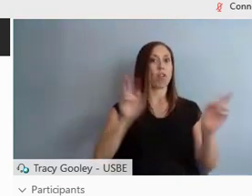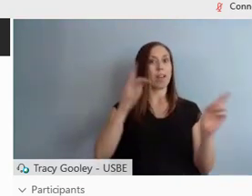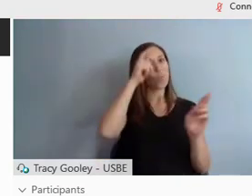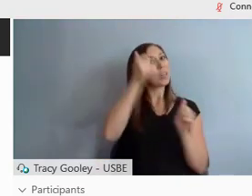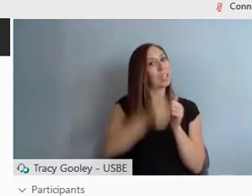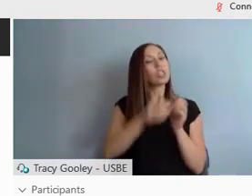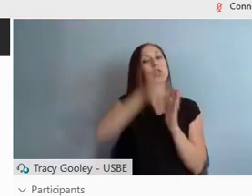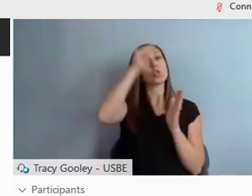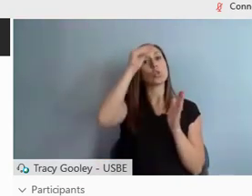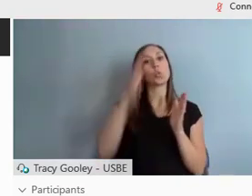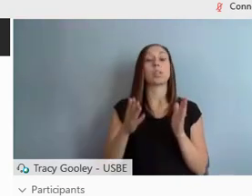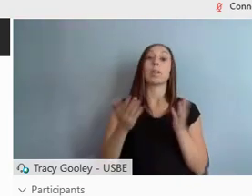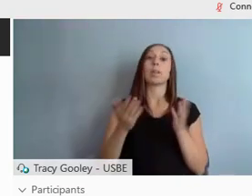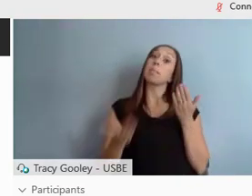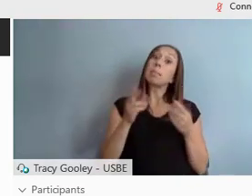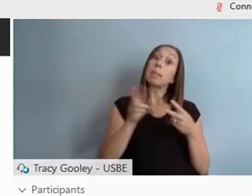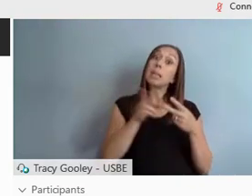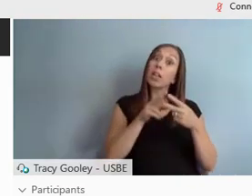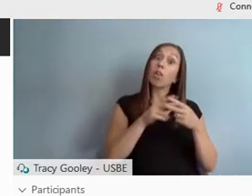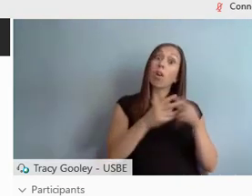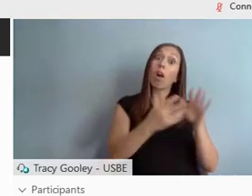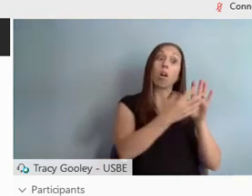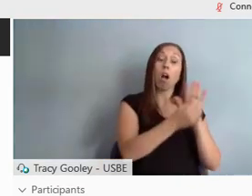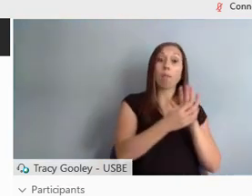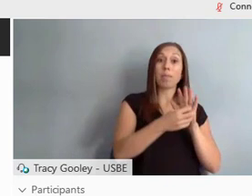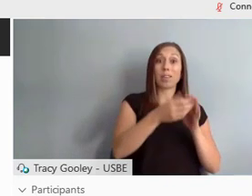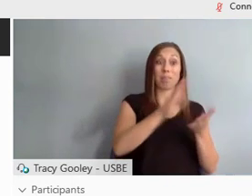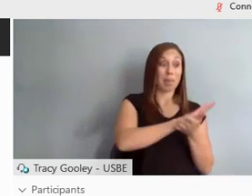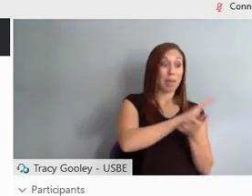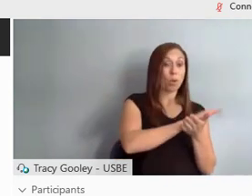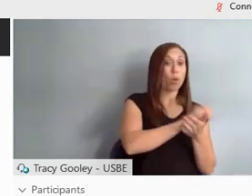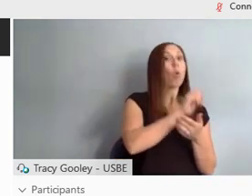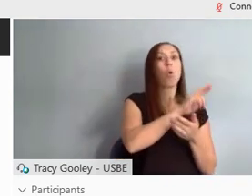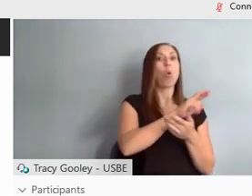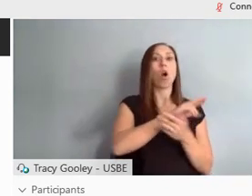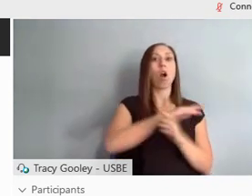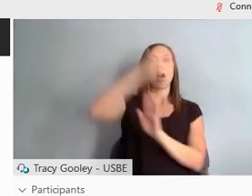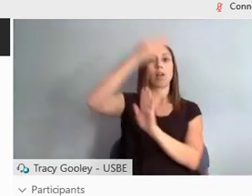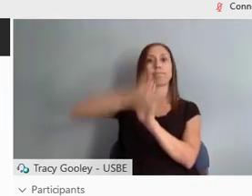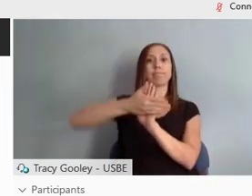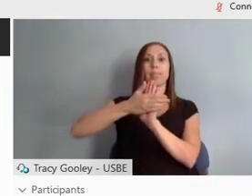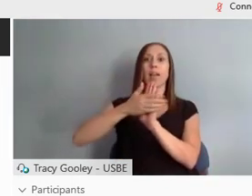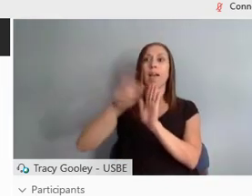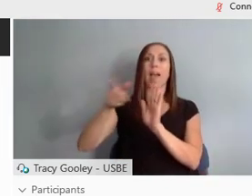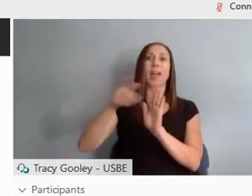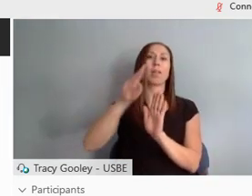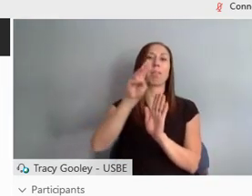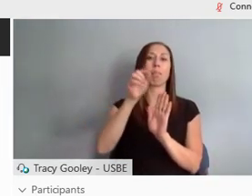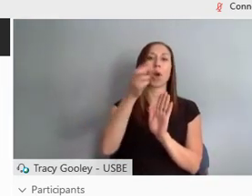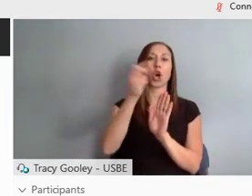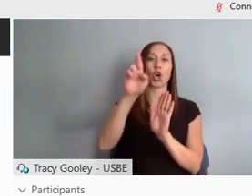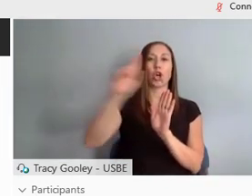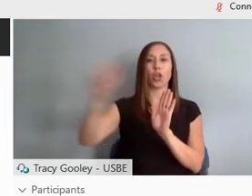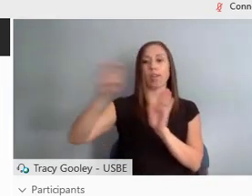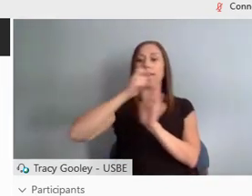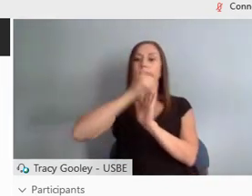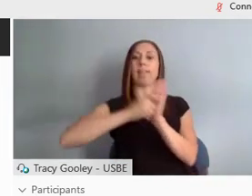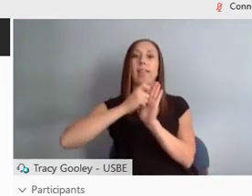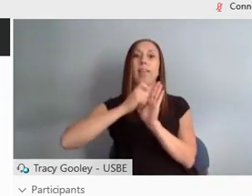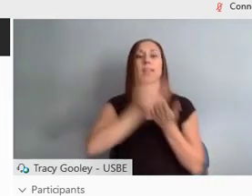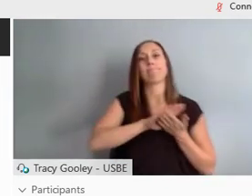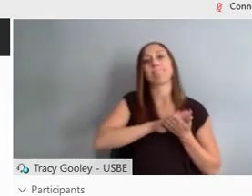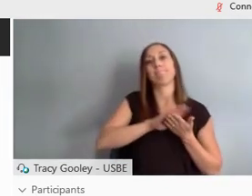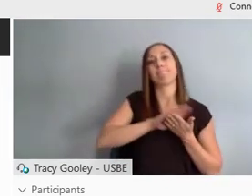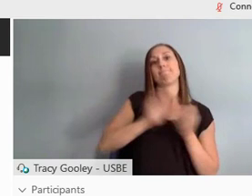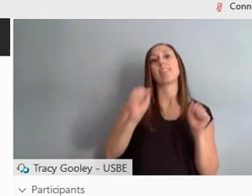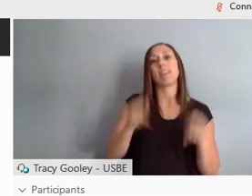those pages. And so you may want either a copy for each individual student or sheet protectors and dry erase markers for the student to be able to respond.